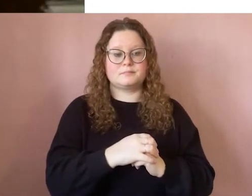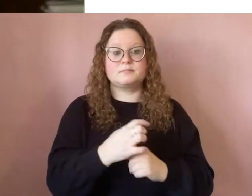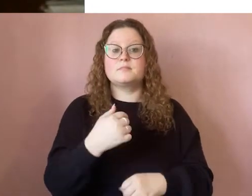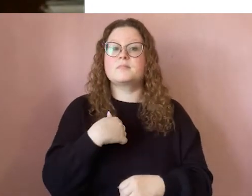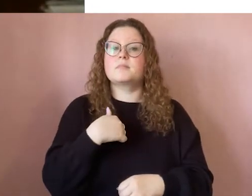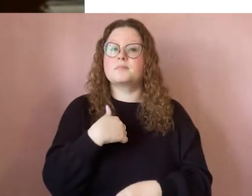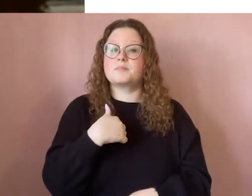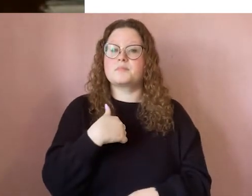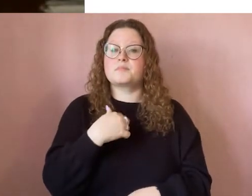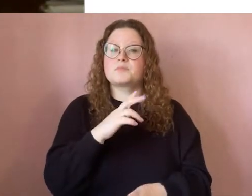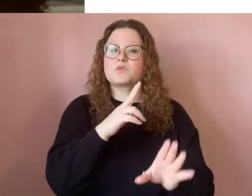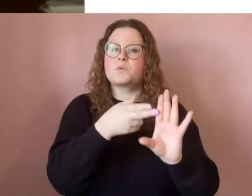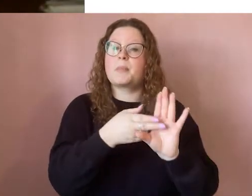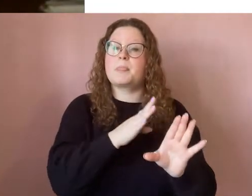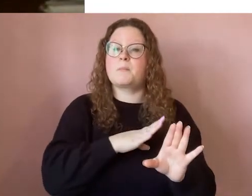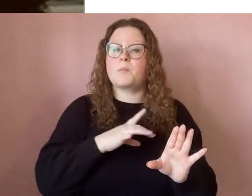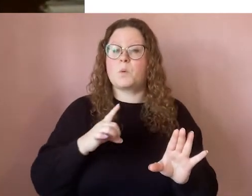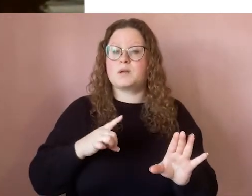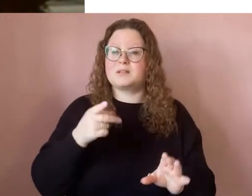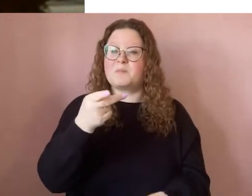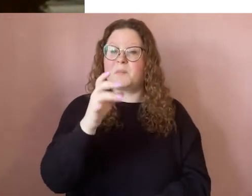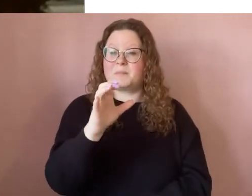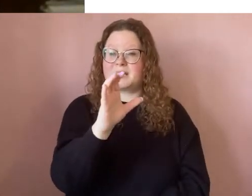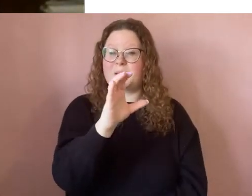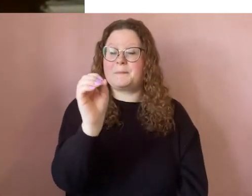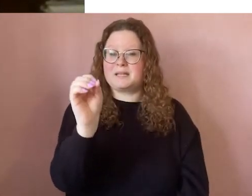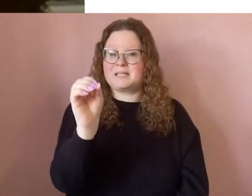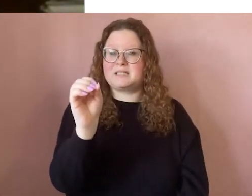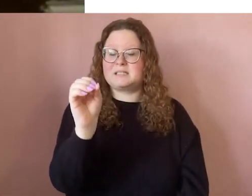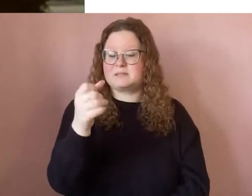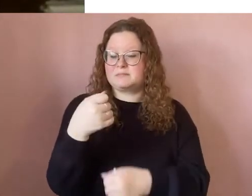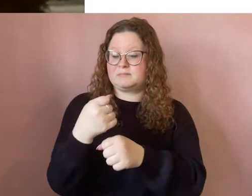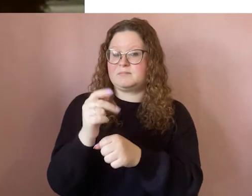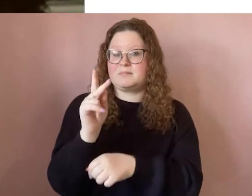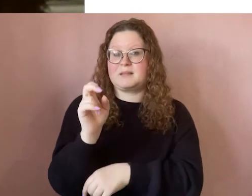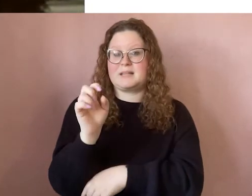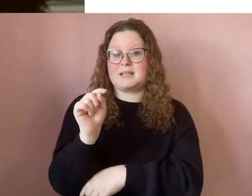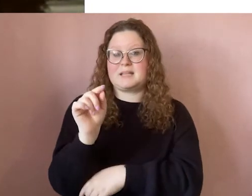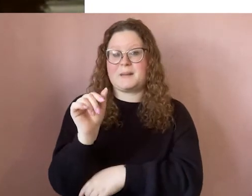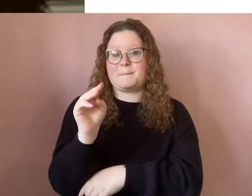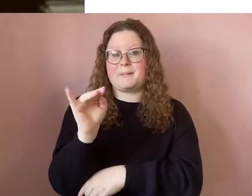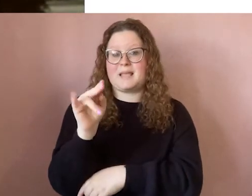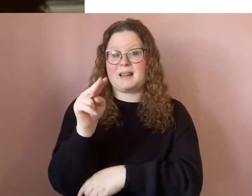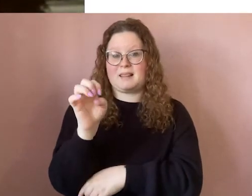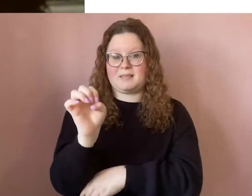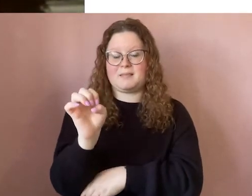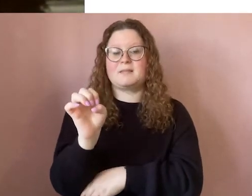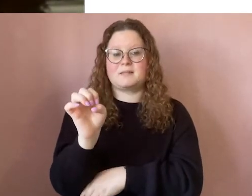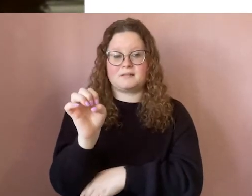that is developing ketamine for the purposes I mentioned a moment ago. And